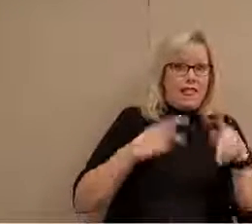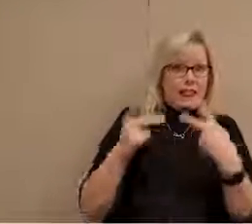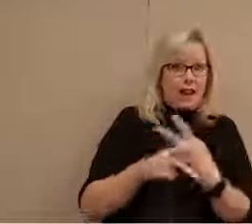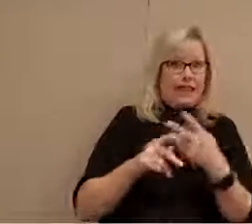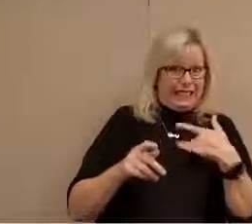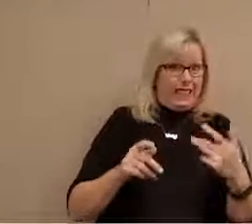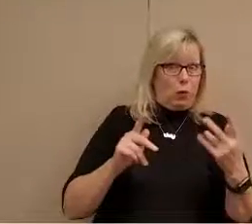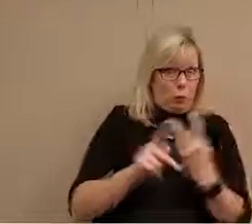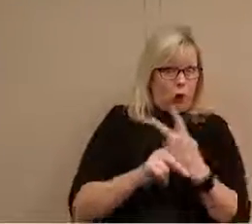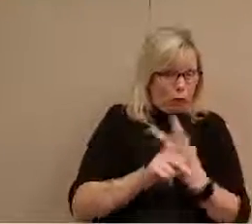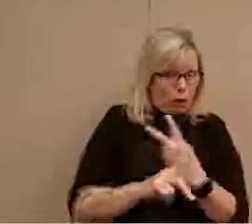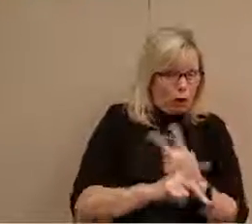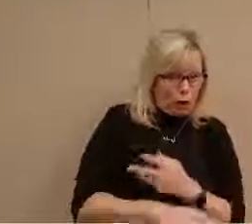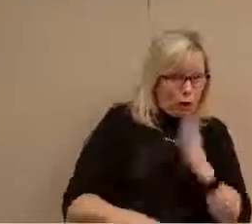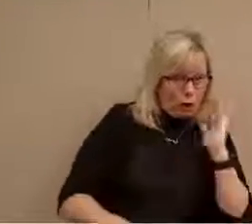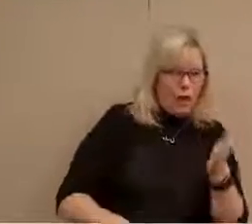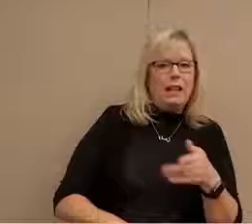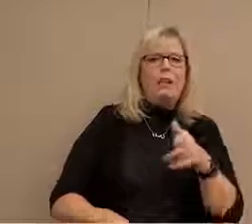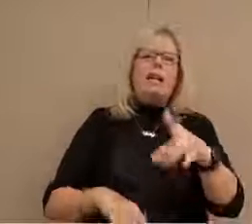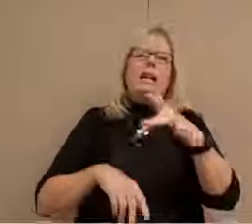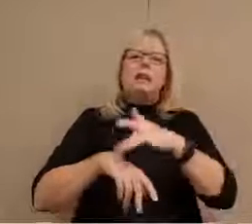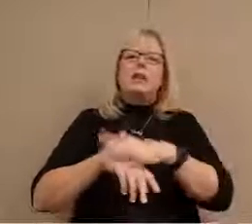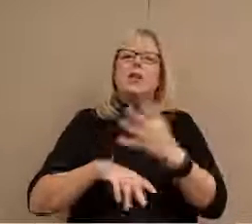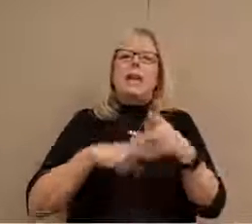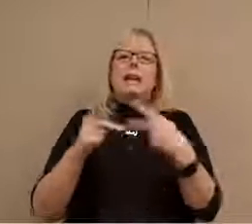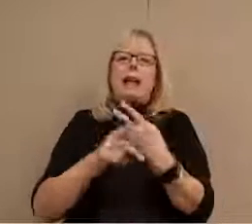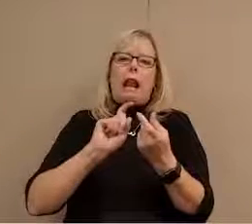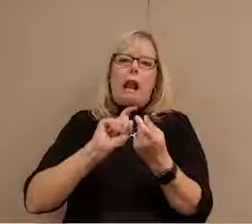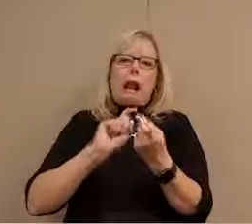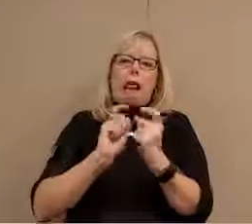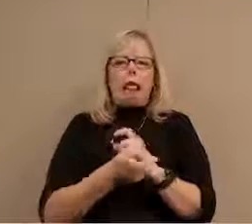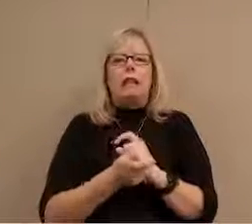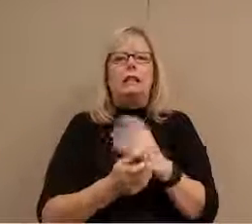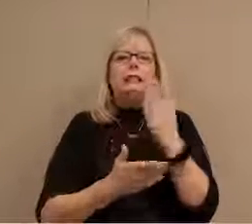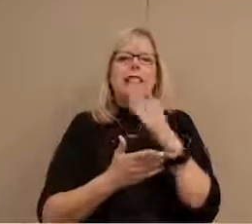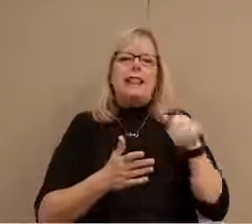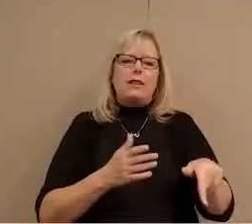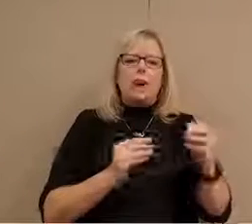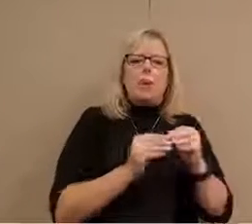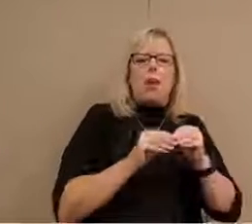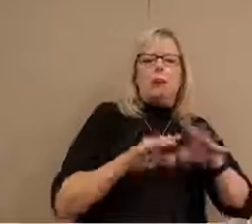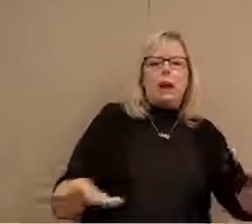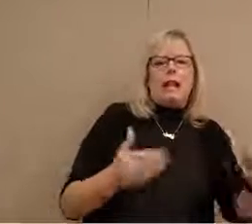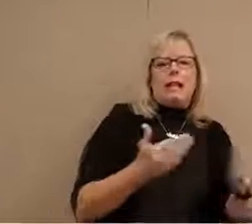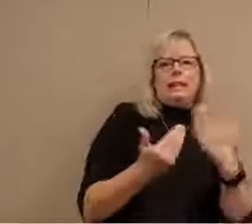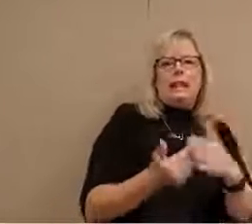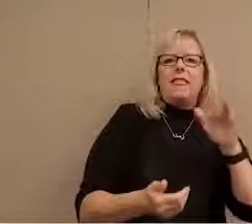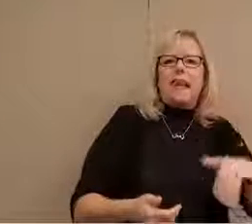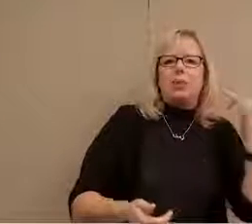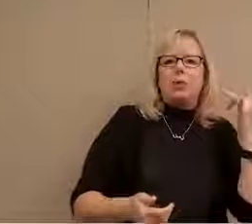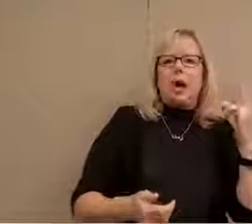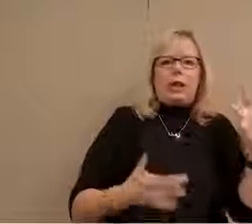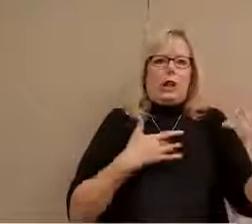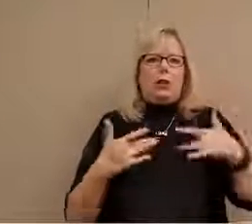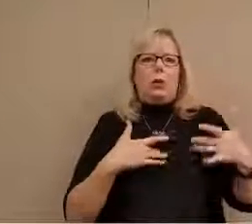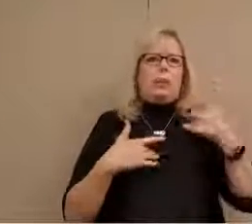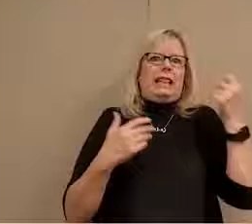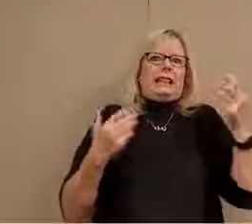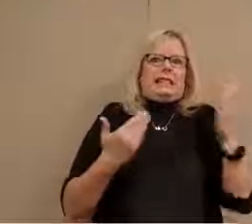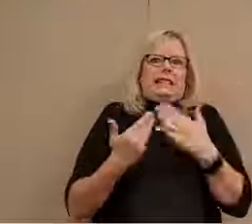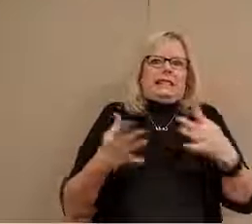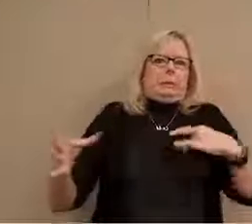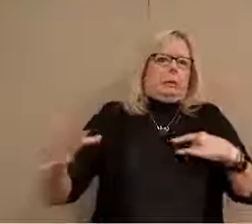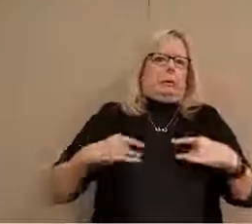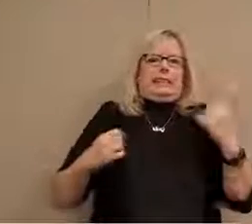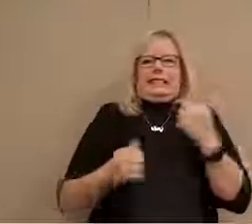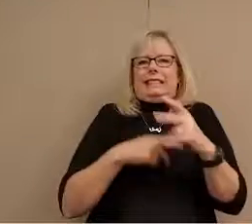worse, I assume? Well, it depends on what that mutation is. This one tends to spread more easily. which is why they're so concerned about it. But